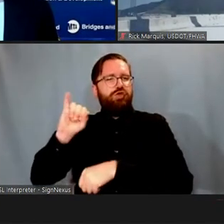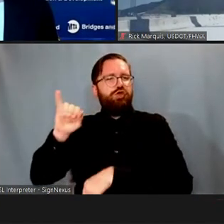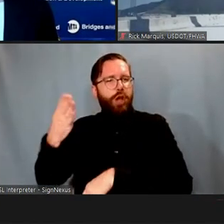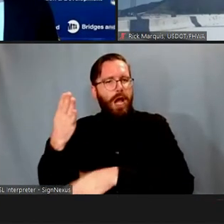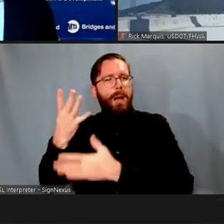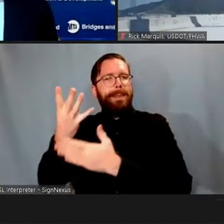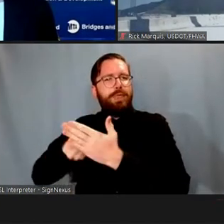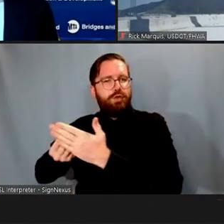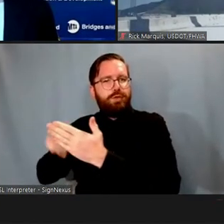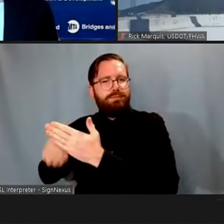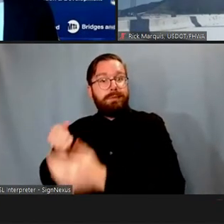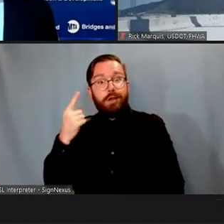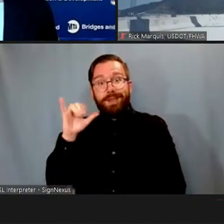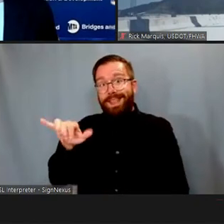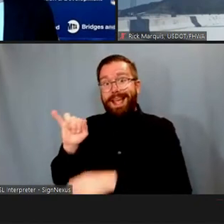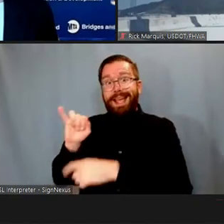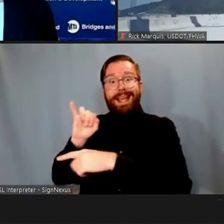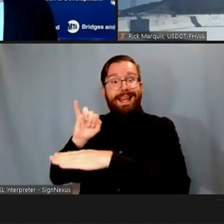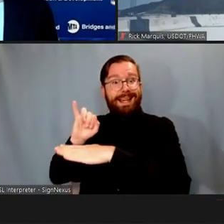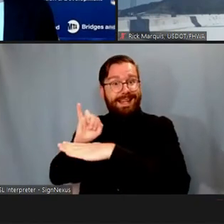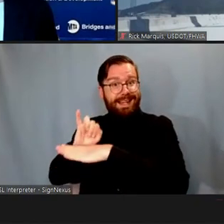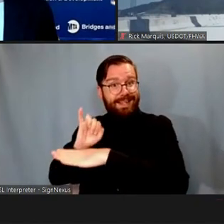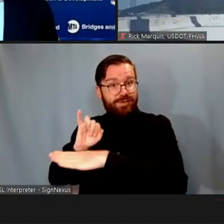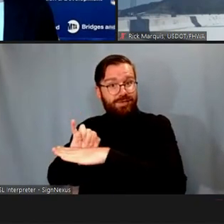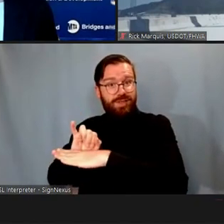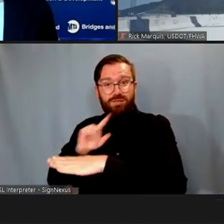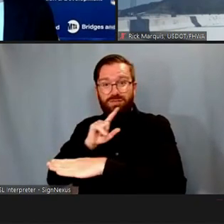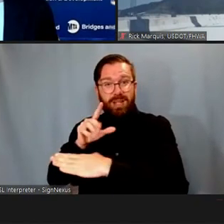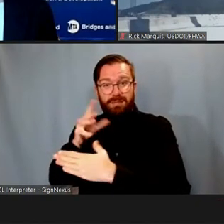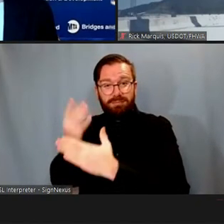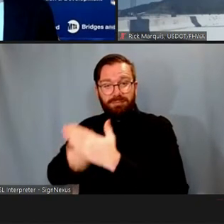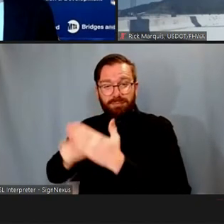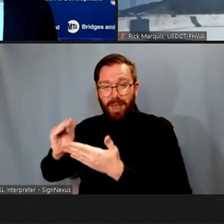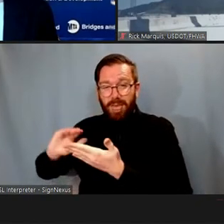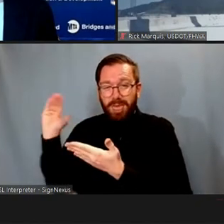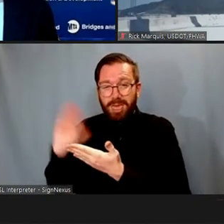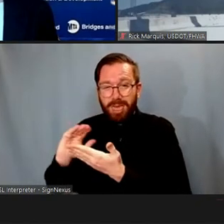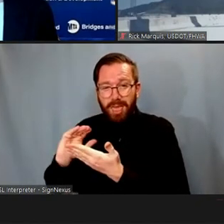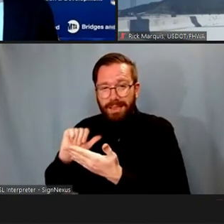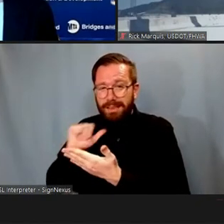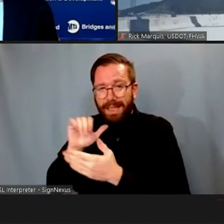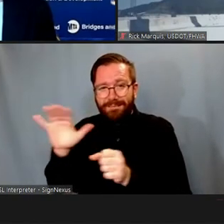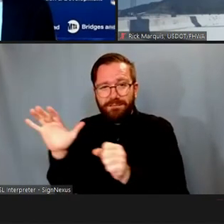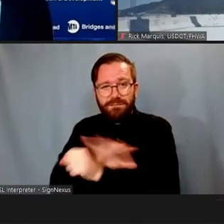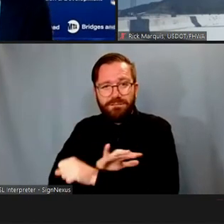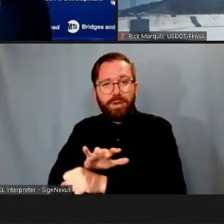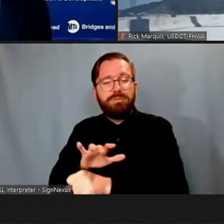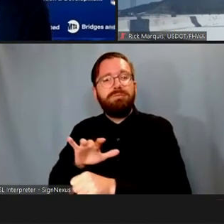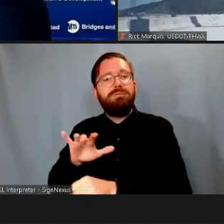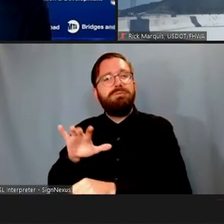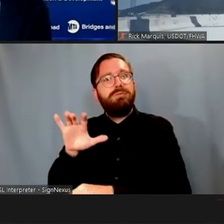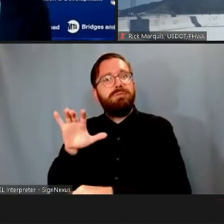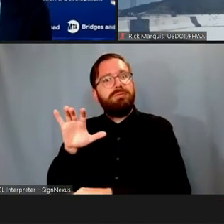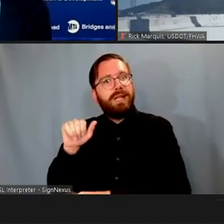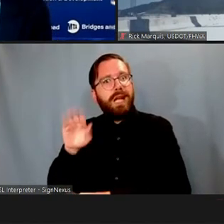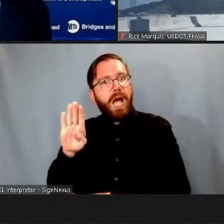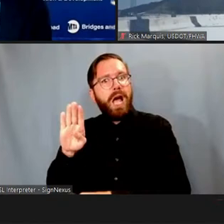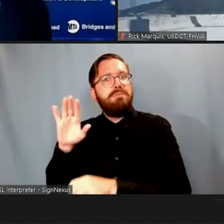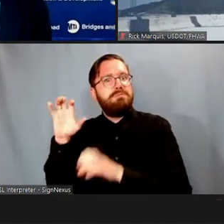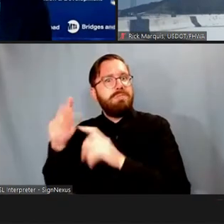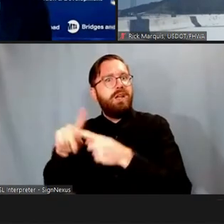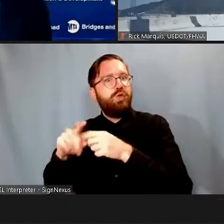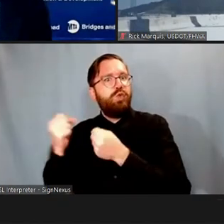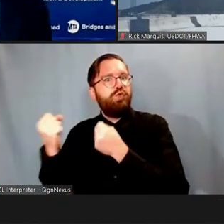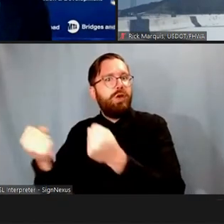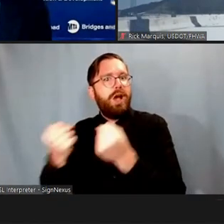half 60 percent of the cabs are not even back on the streets yet people have high debts on the medallion that they're